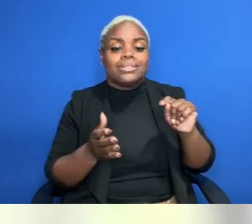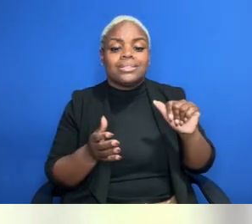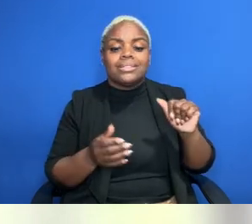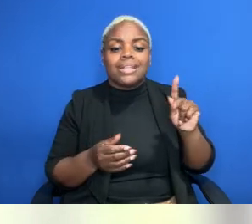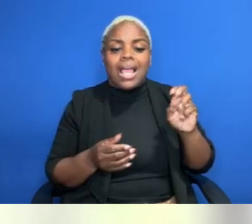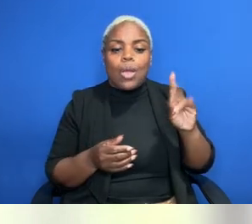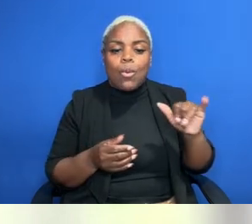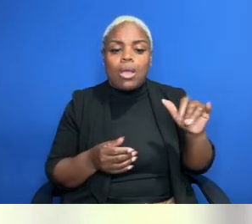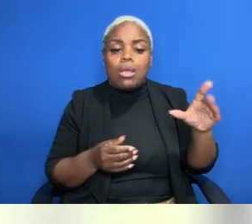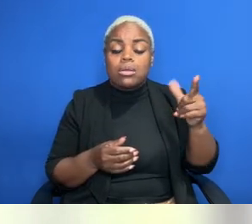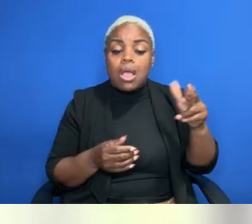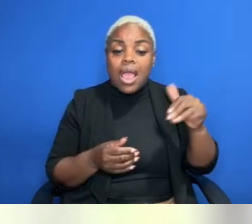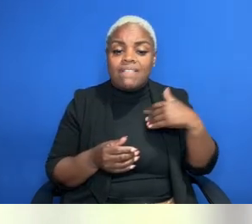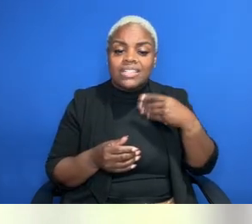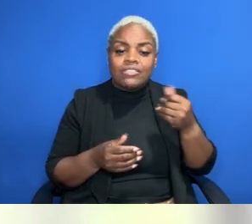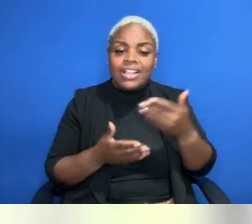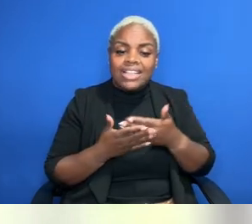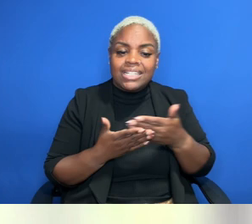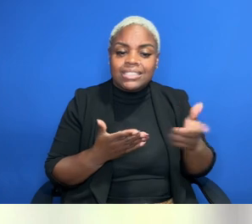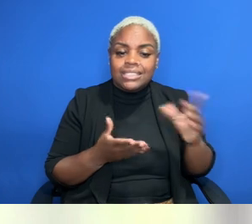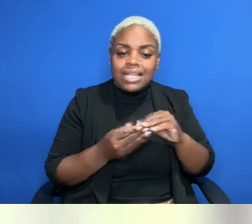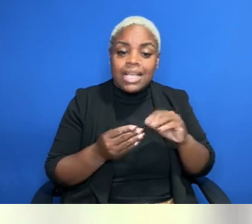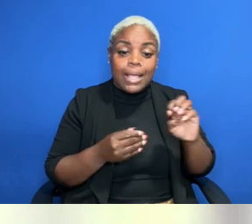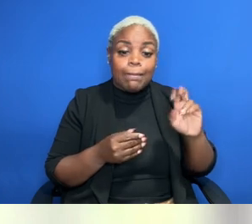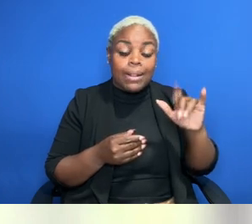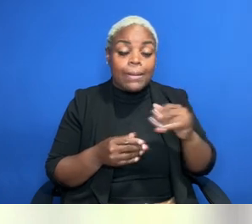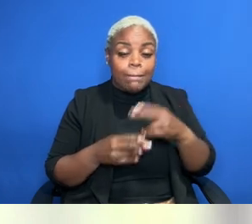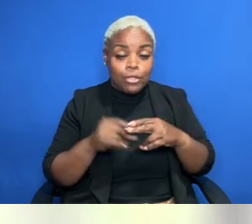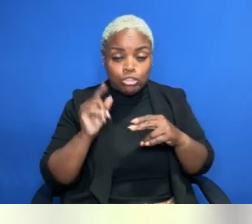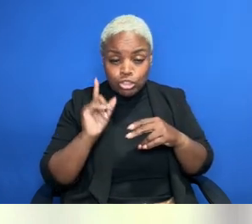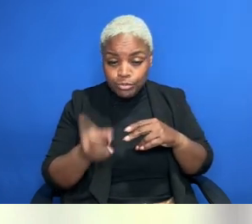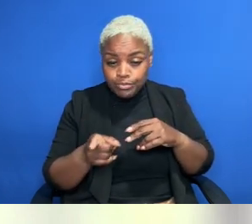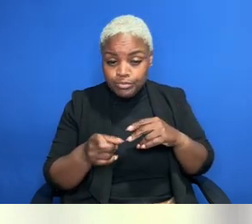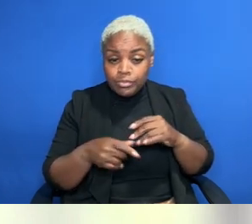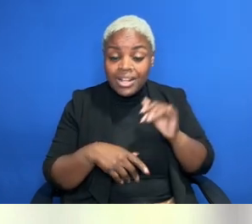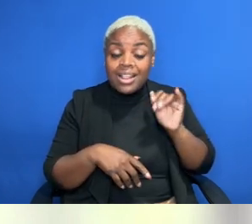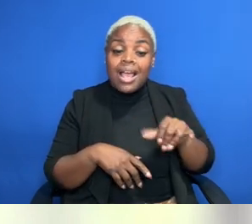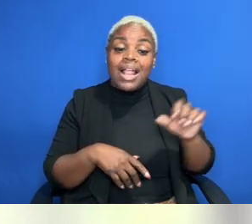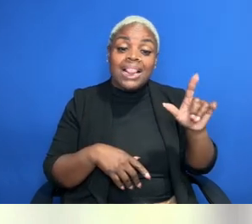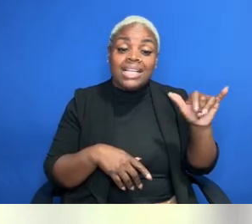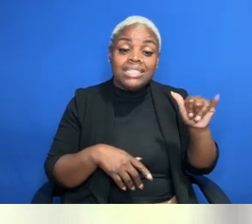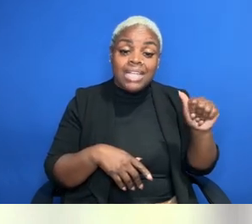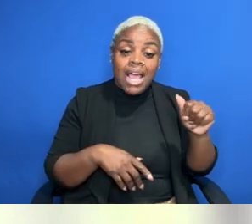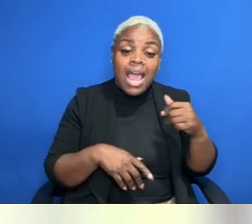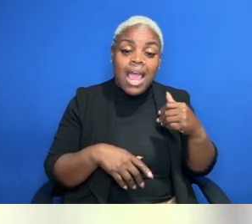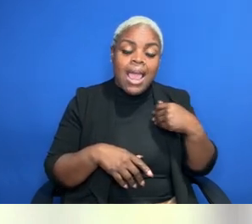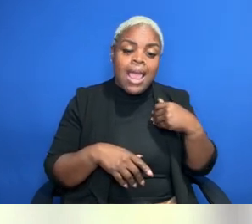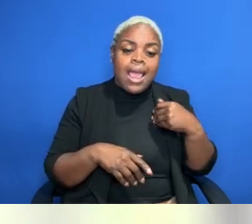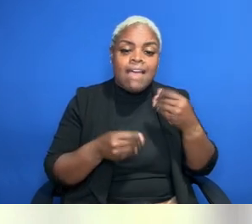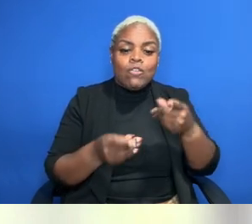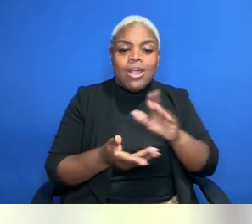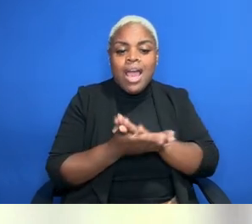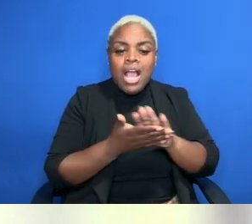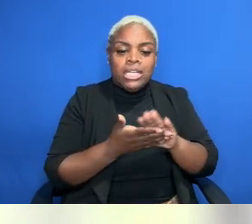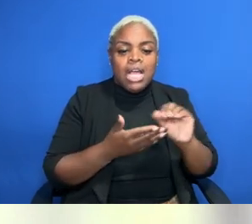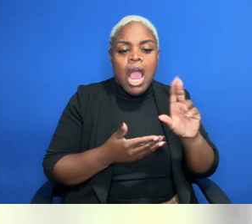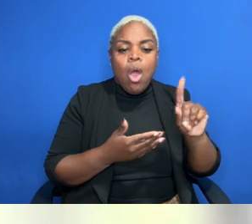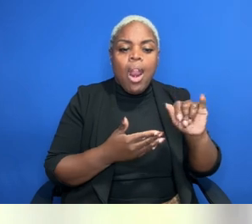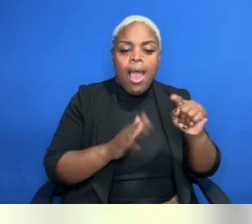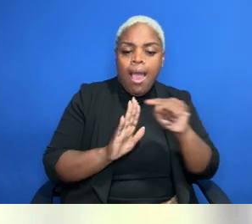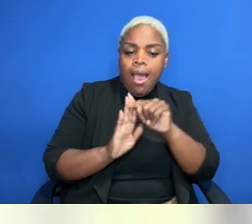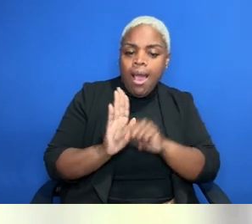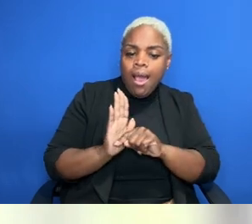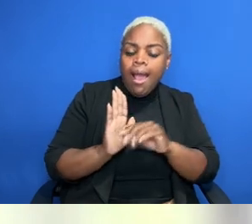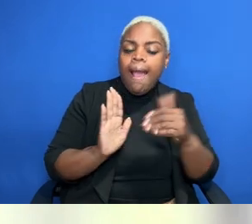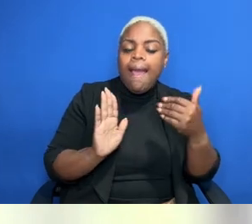that's the important takeaway. Guy had several things that he said. Emily mentioned some things. The people on